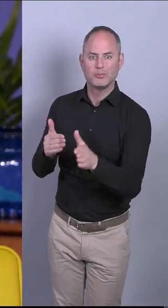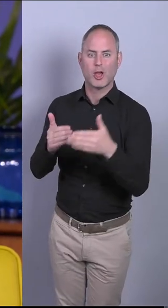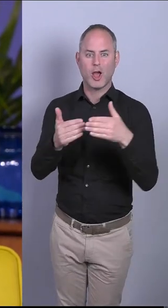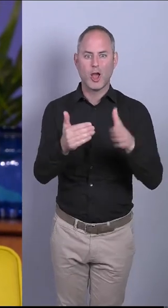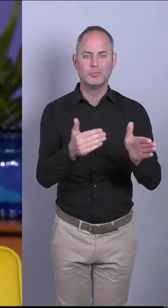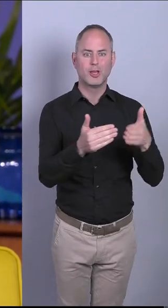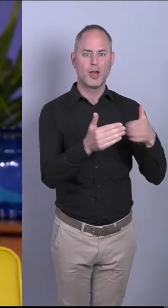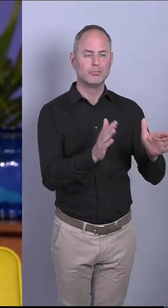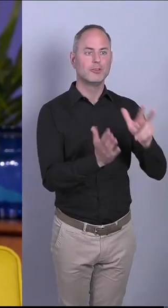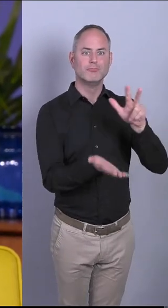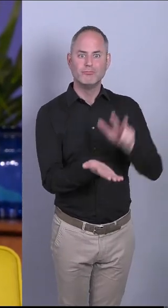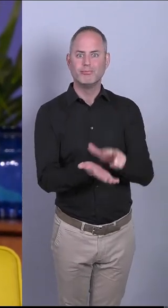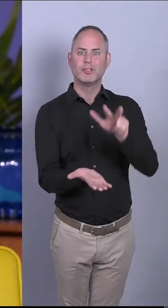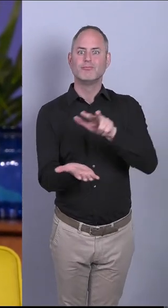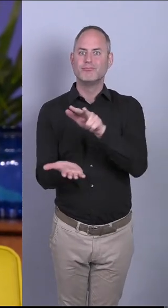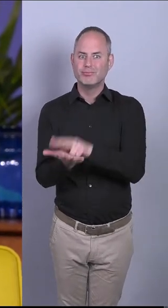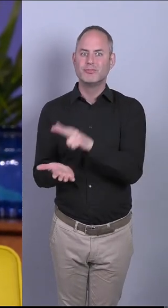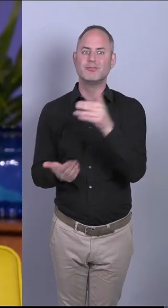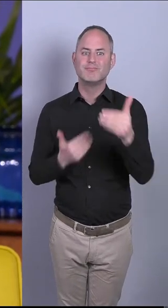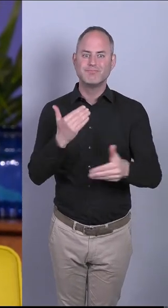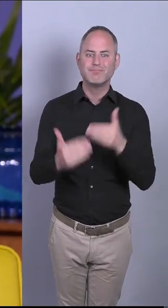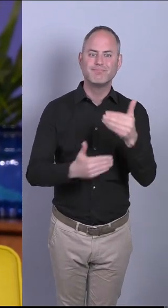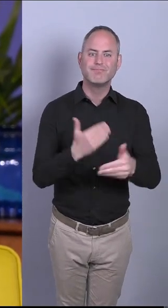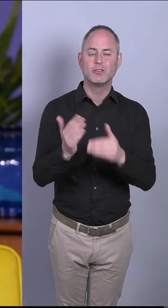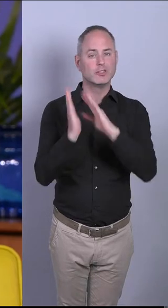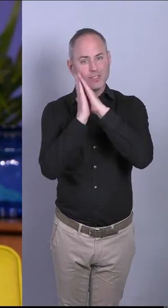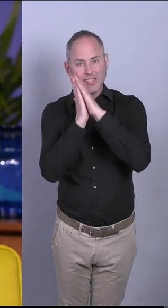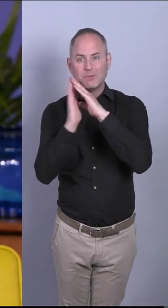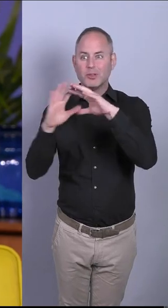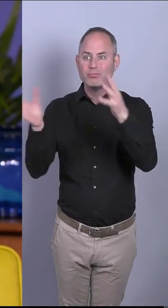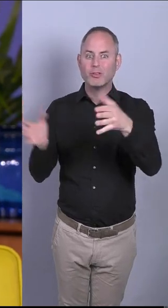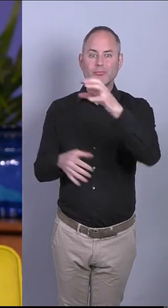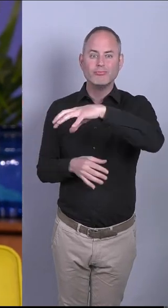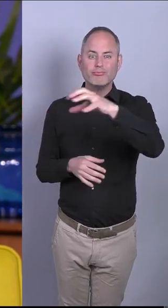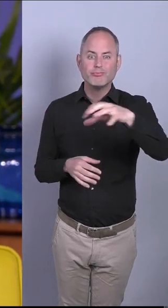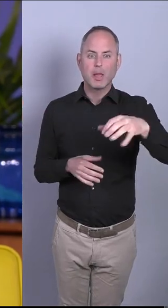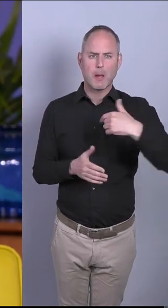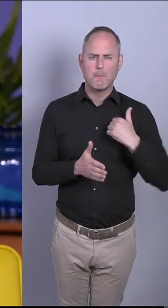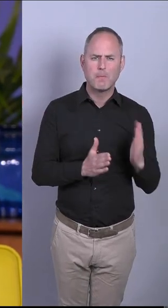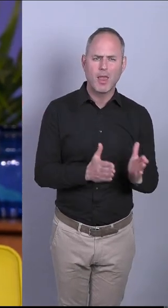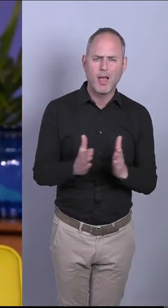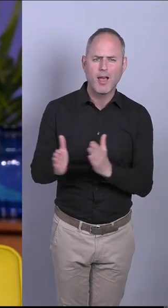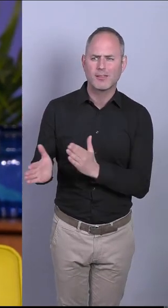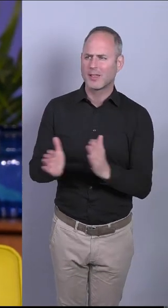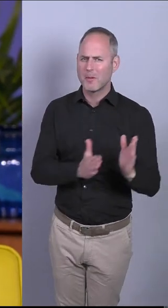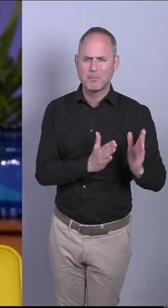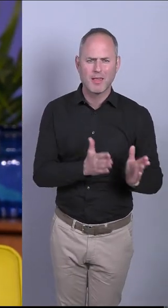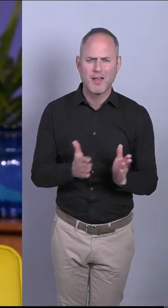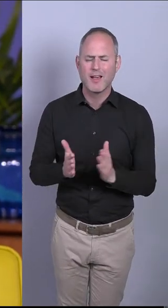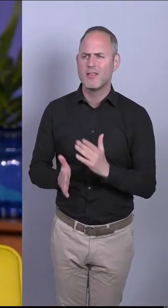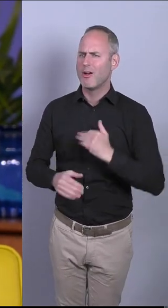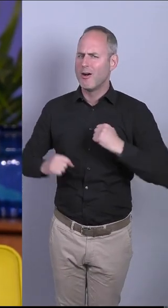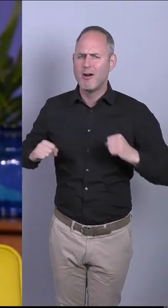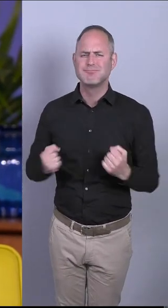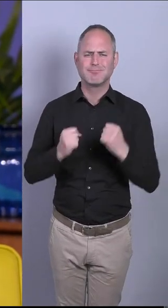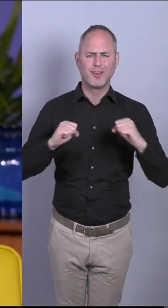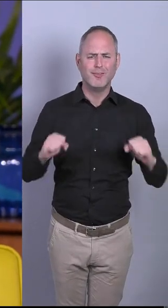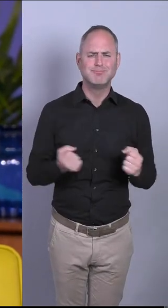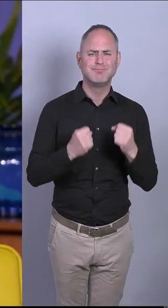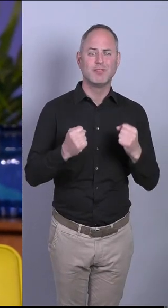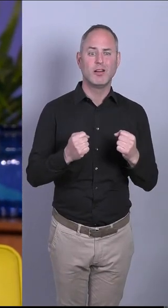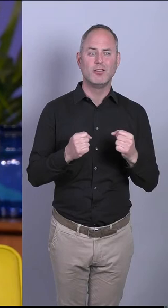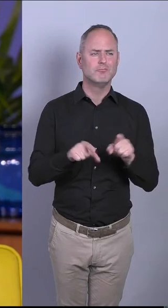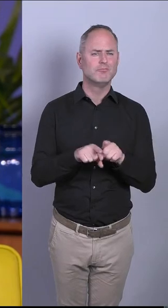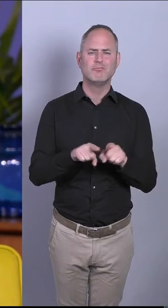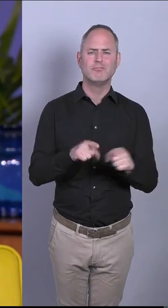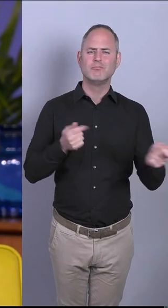warehouse is opening, we'll start accreditation, we'll need to prepare accommodation for the athletes, and it is